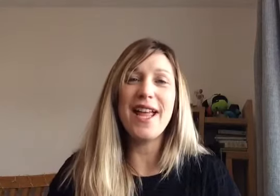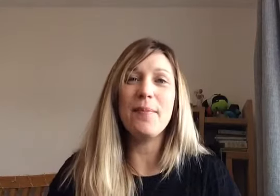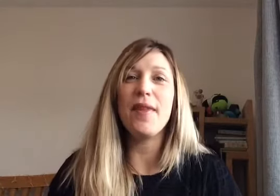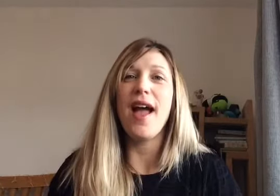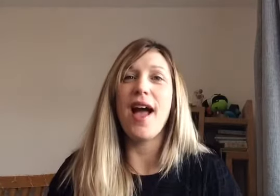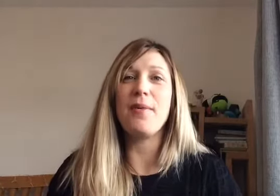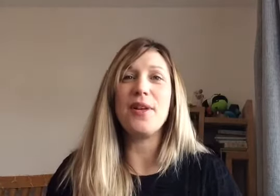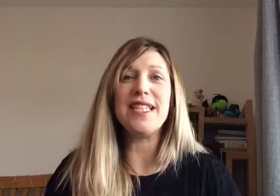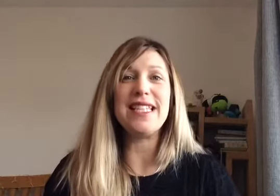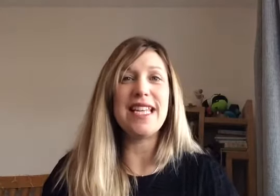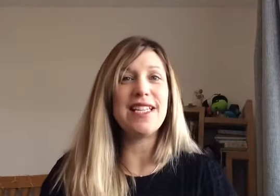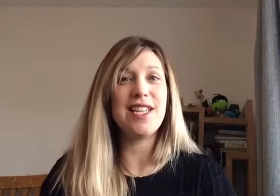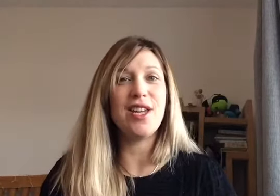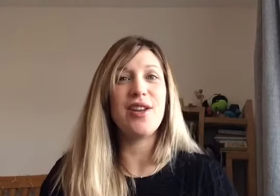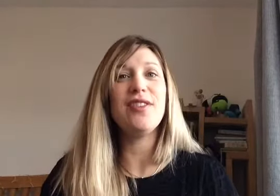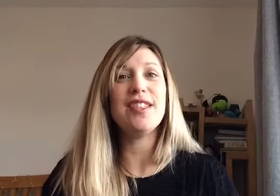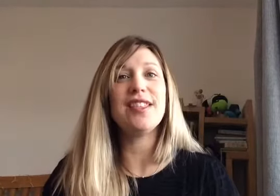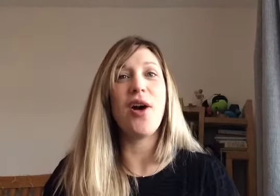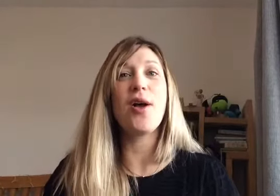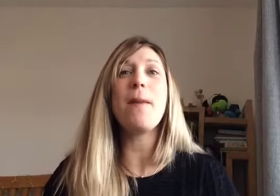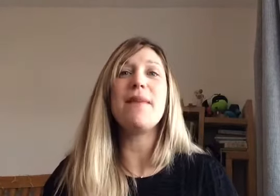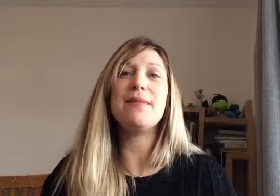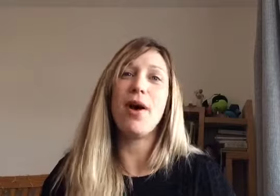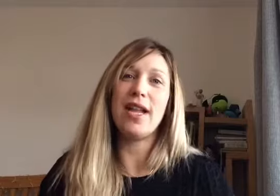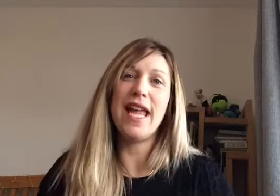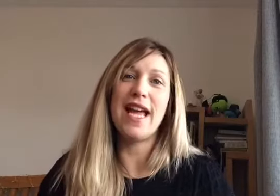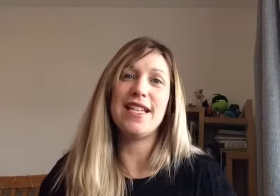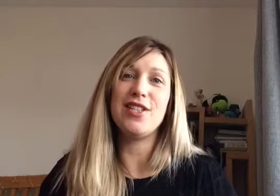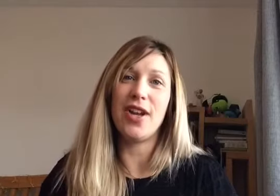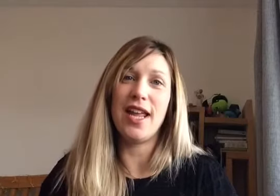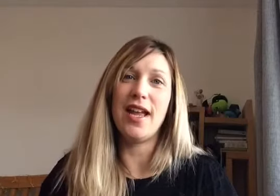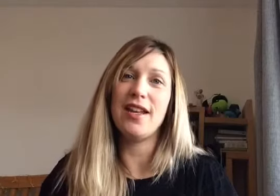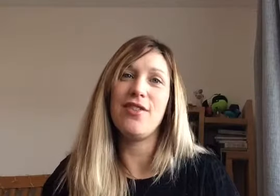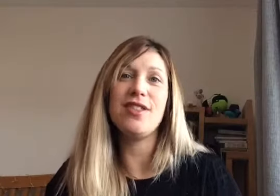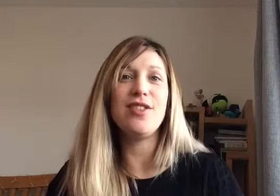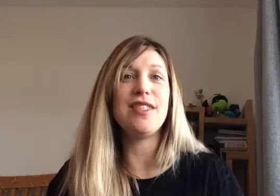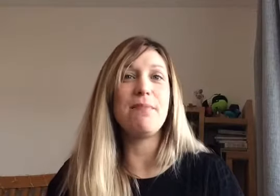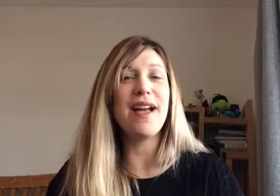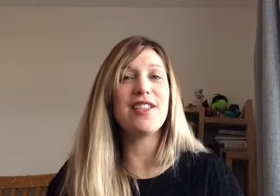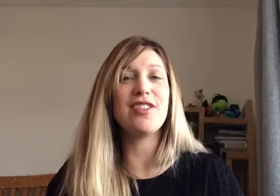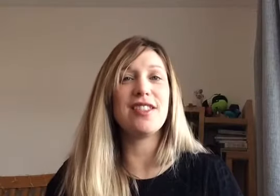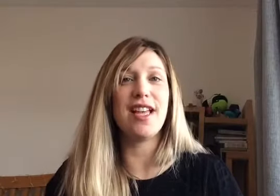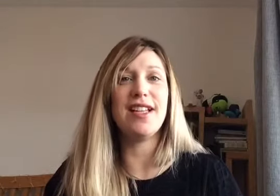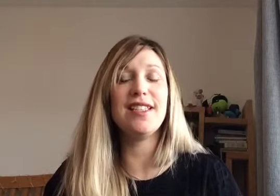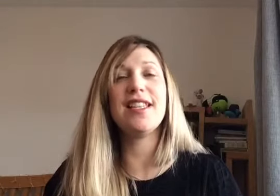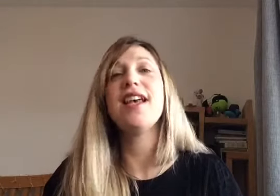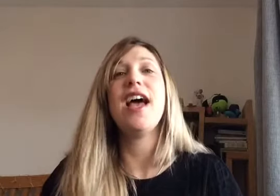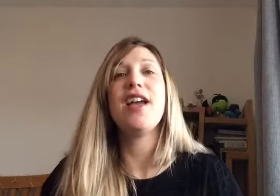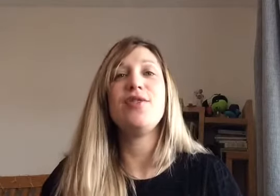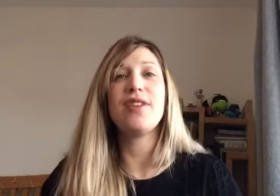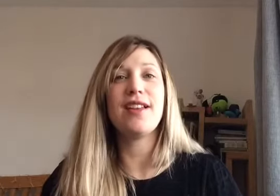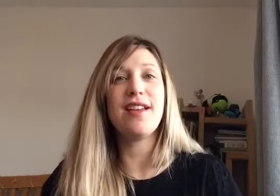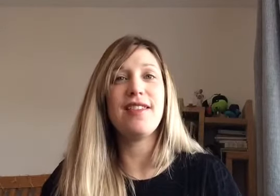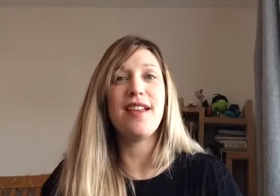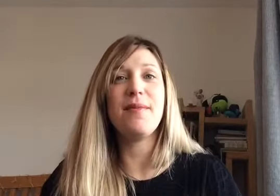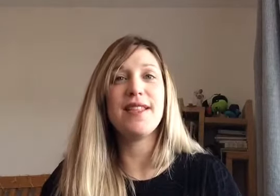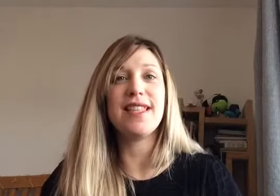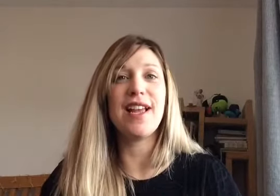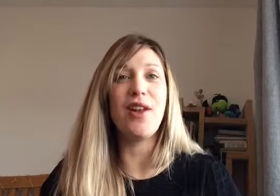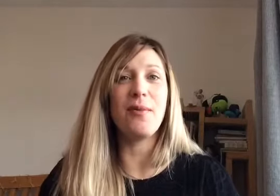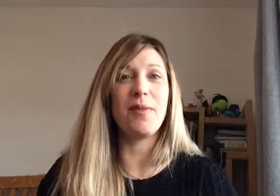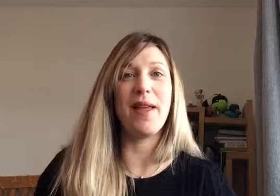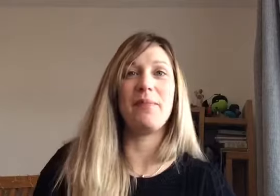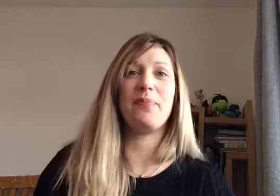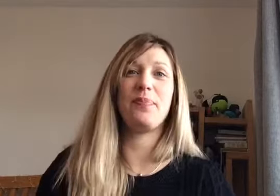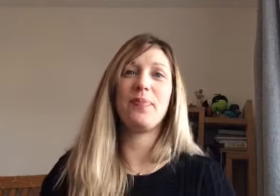Good morning. I'm going to sing to you the song Miss Polly Had a Dolly, and I'm going to use some Makaton signs and you can learn them and